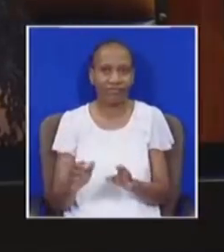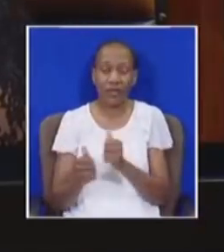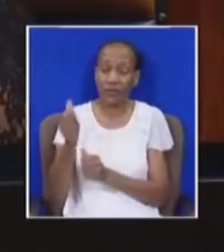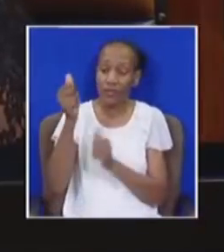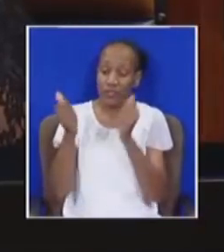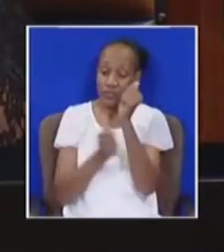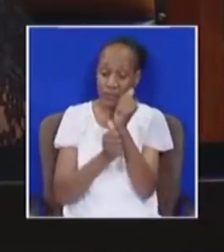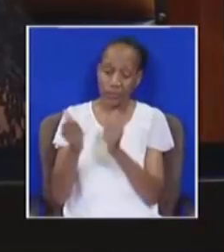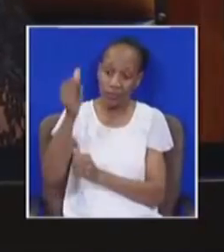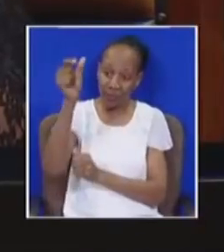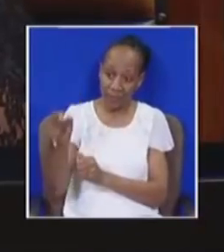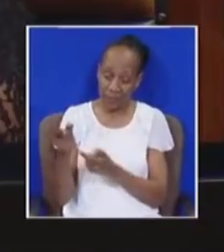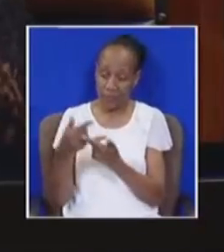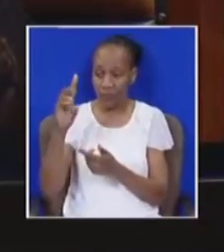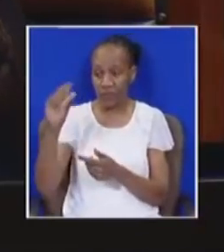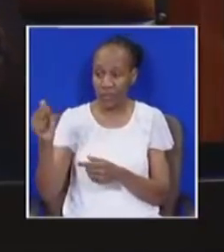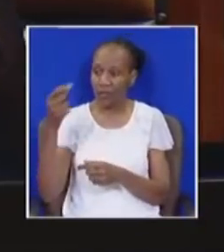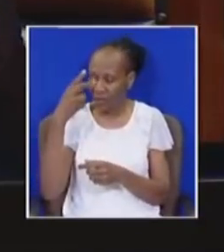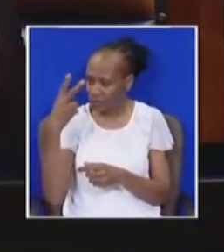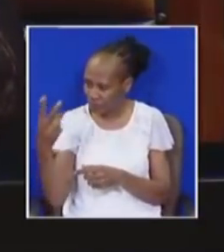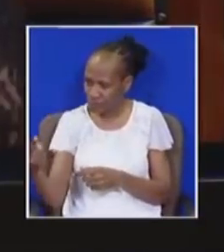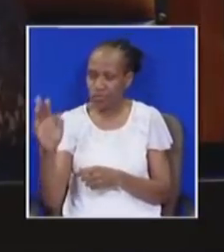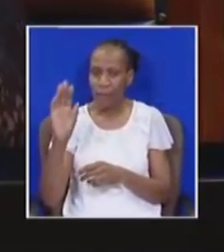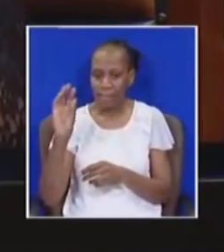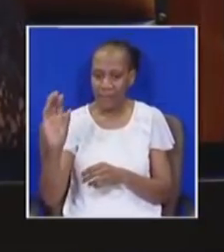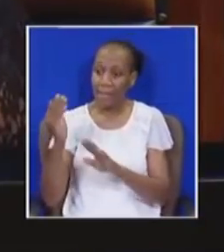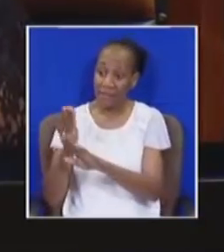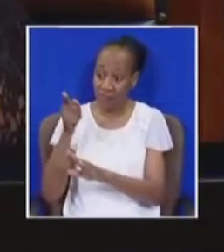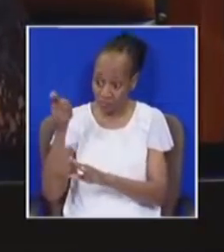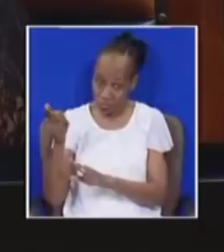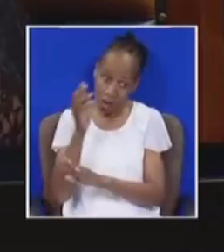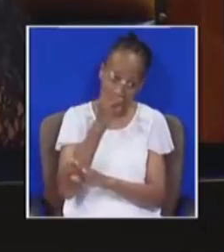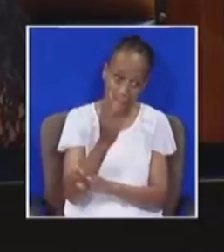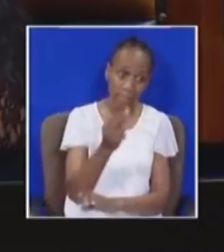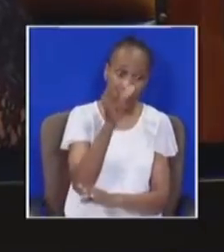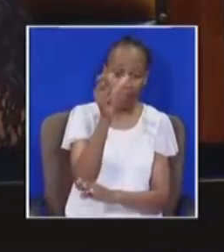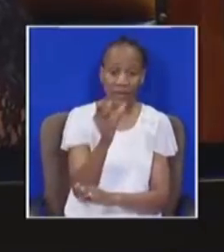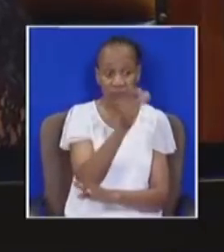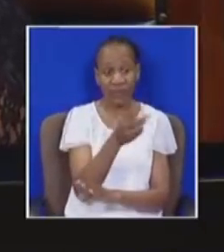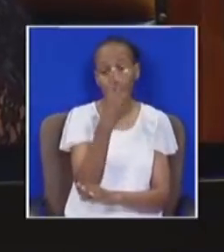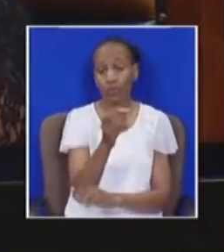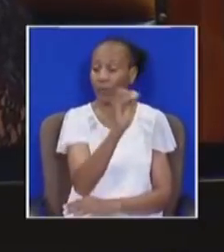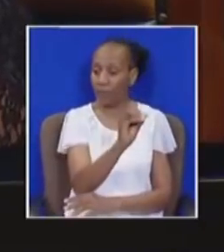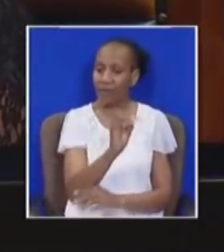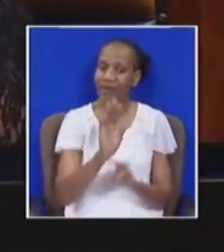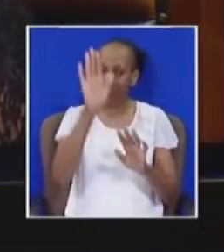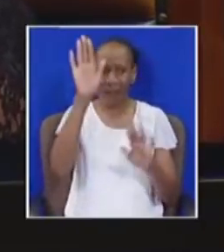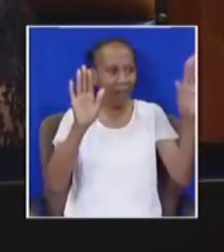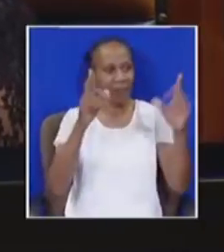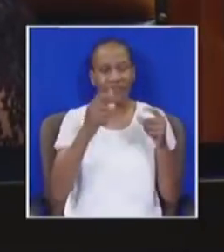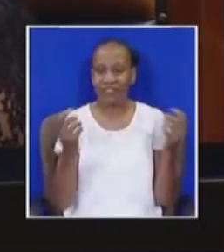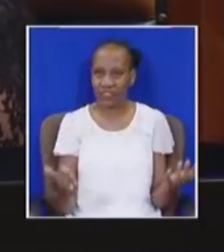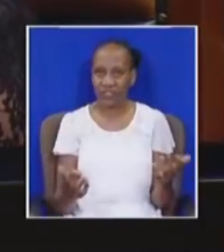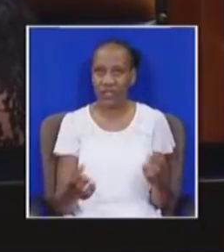of the Opposition, I've noted you, but there are two members before you who requested a point of order. Honorable Mabe,